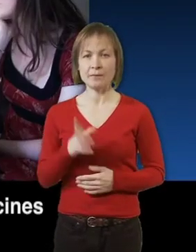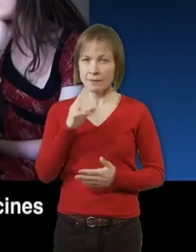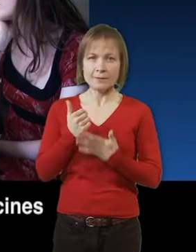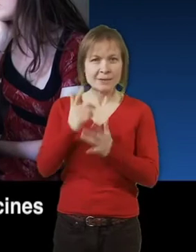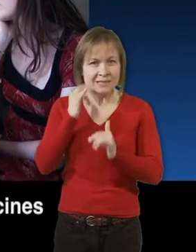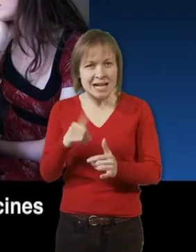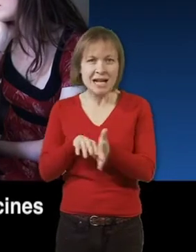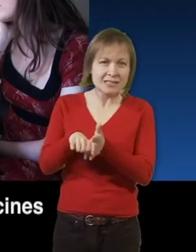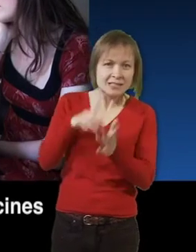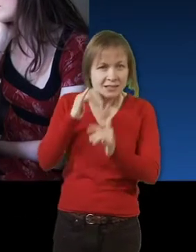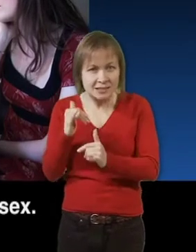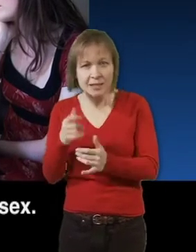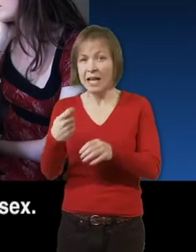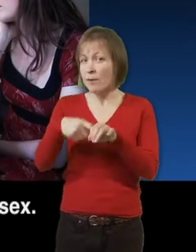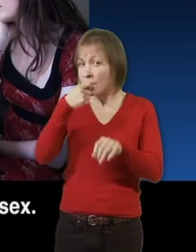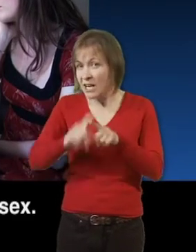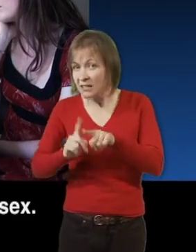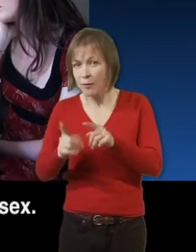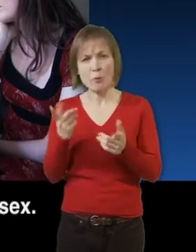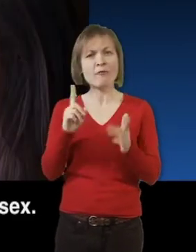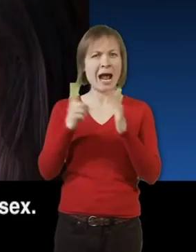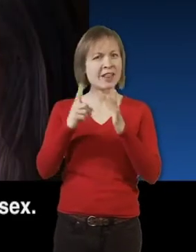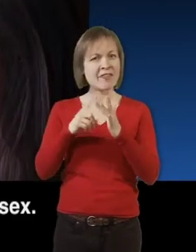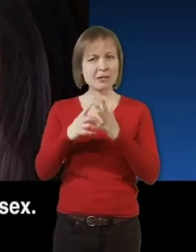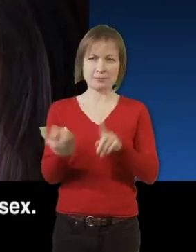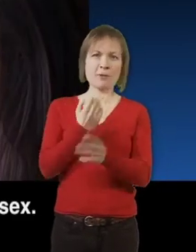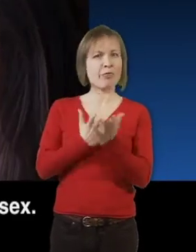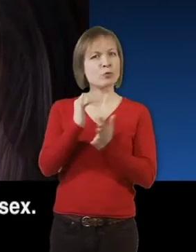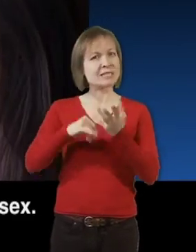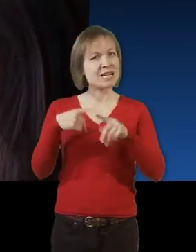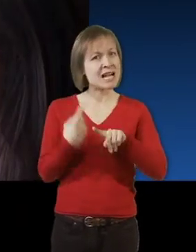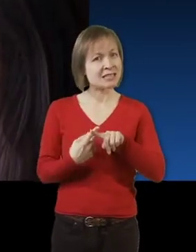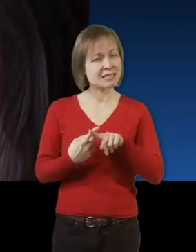They can do tests and give medicines for infections caused by having sex.